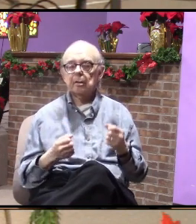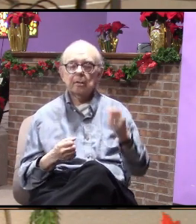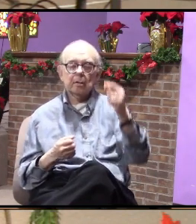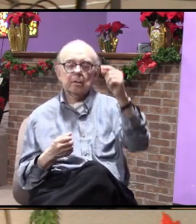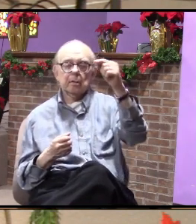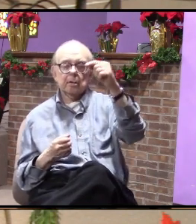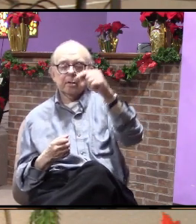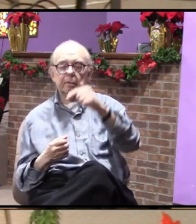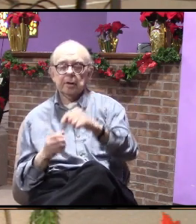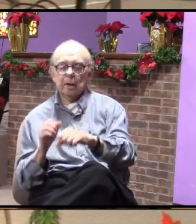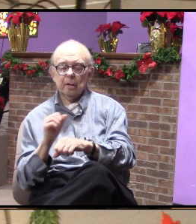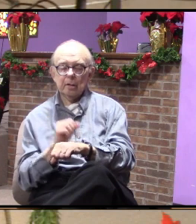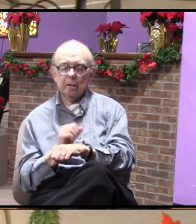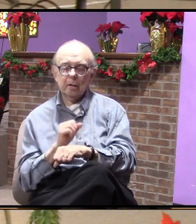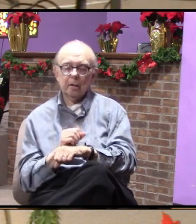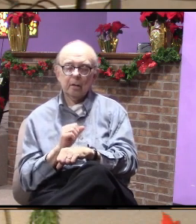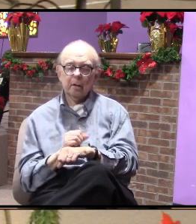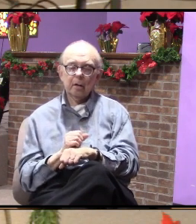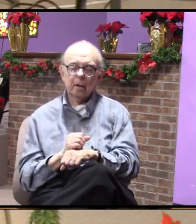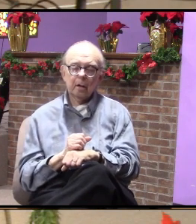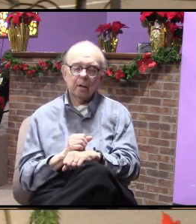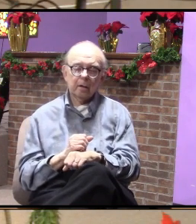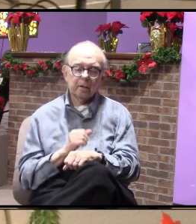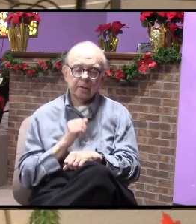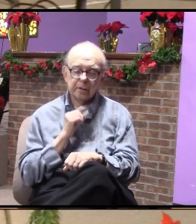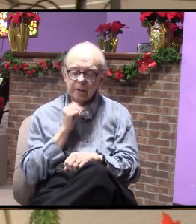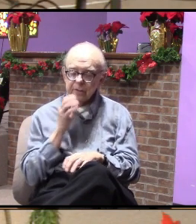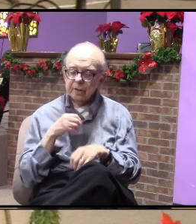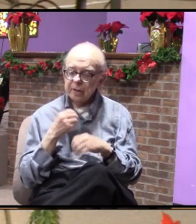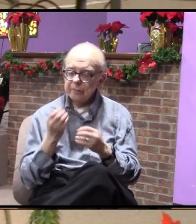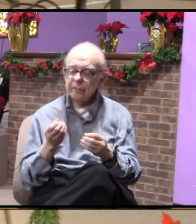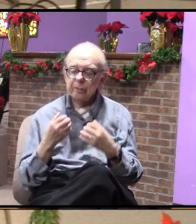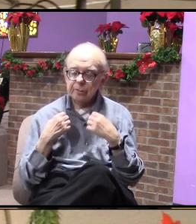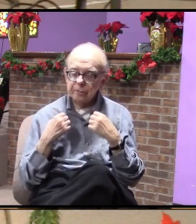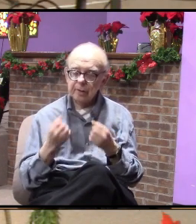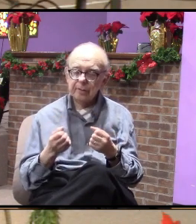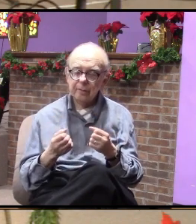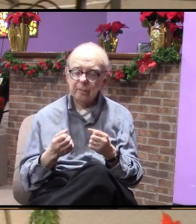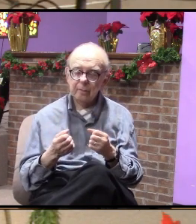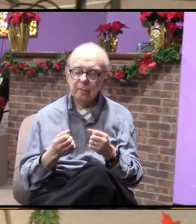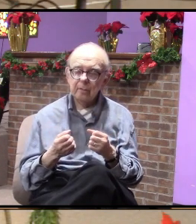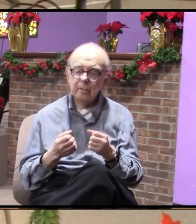Coming down the mountain doesn't give me any strength.